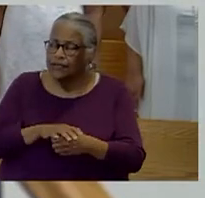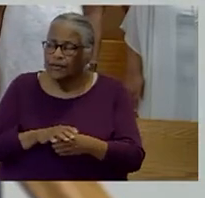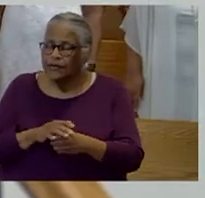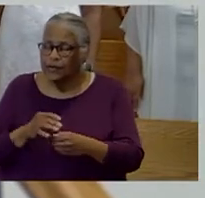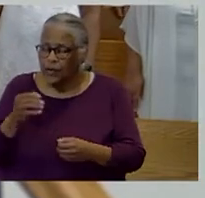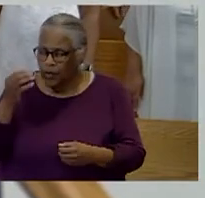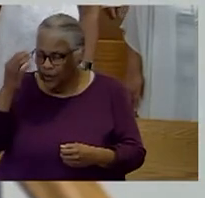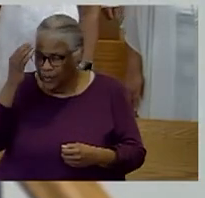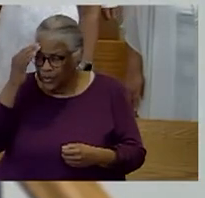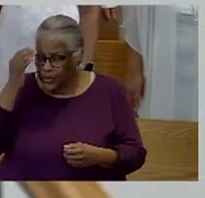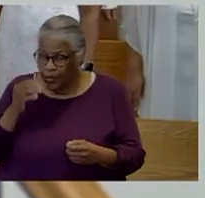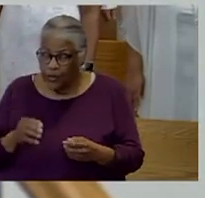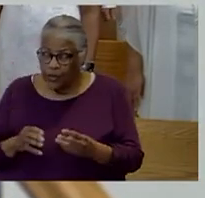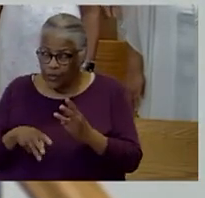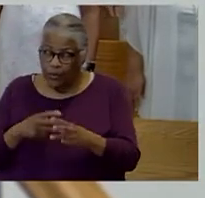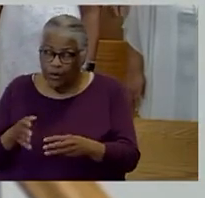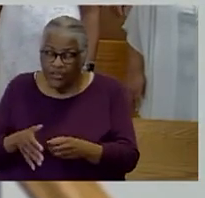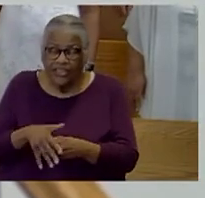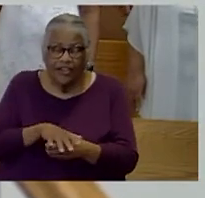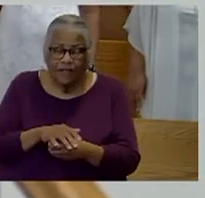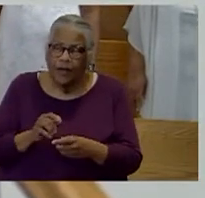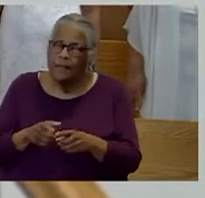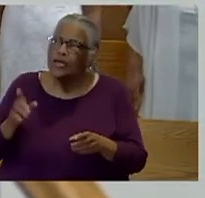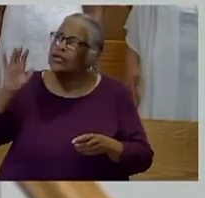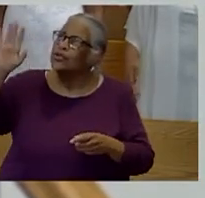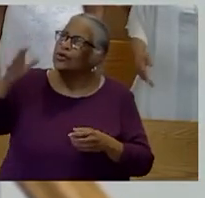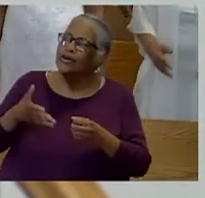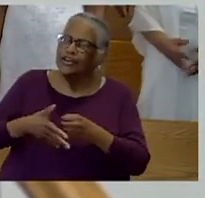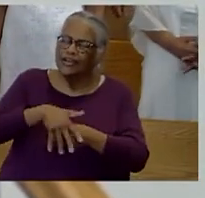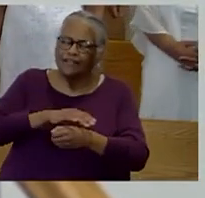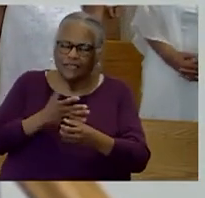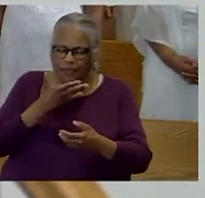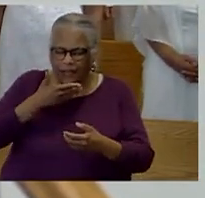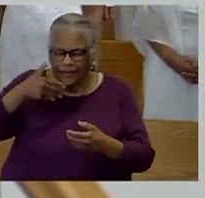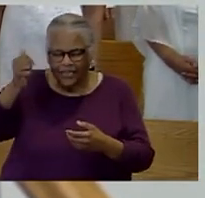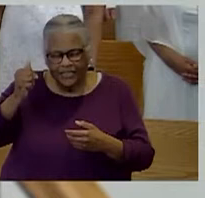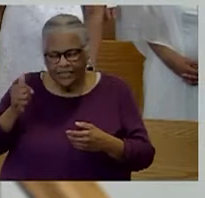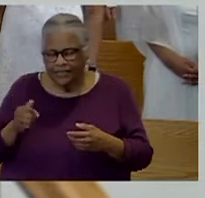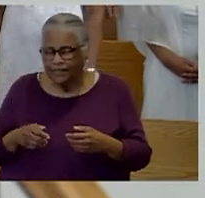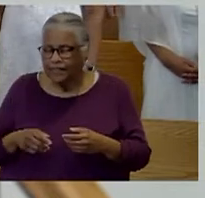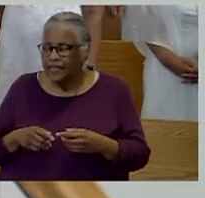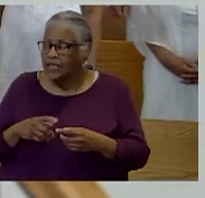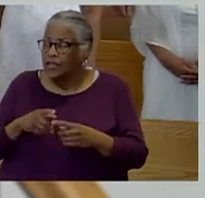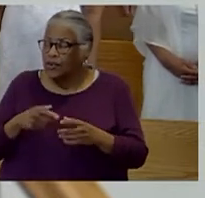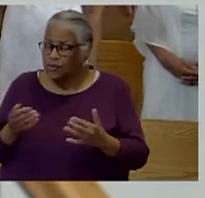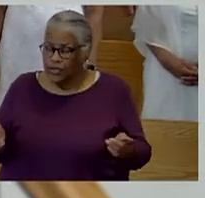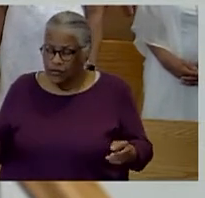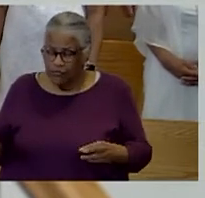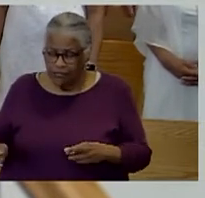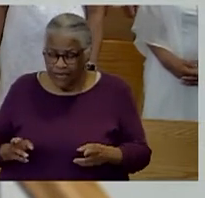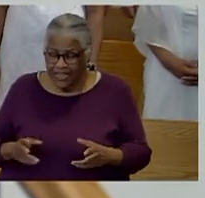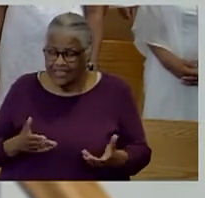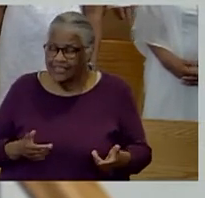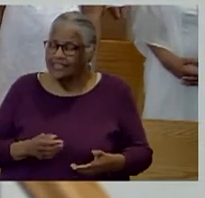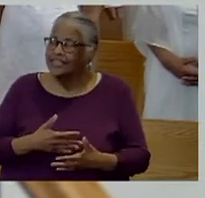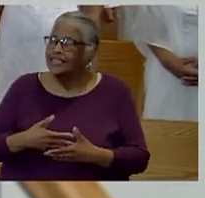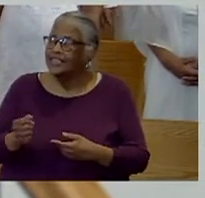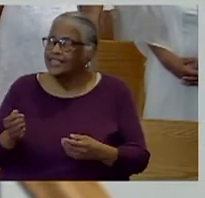cover even the buried. And so, Lord, we are just praying now. We're getting ready to leave Mt. Pleasant. But we need you in